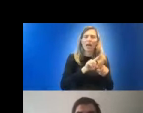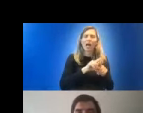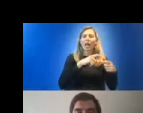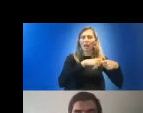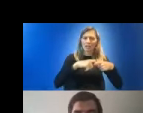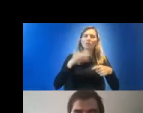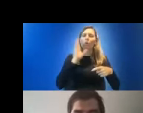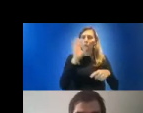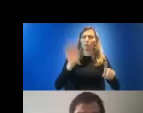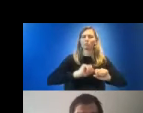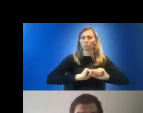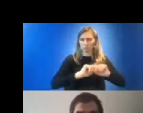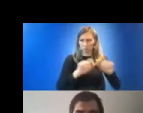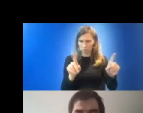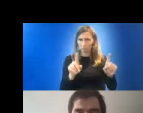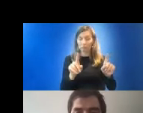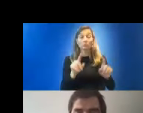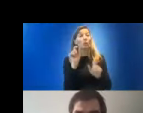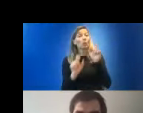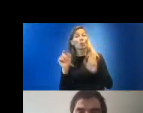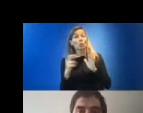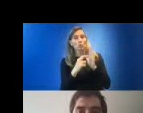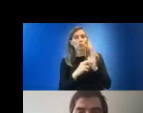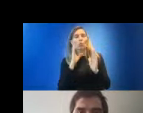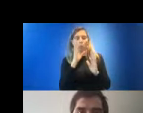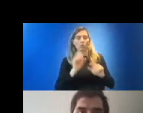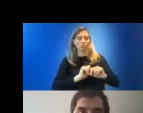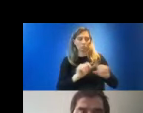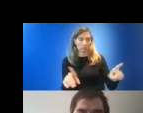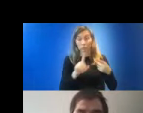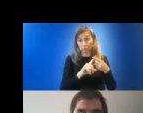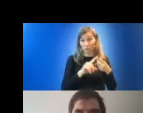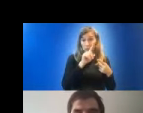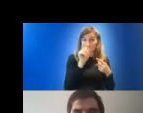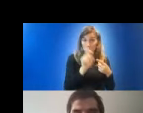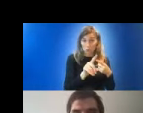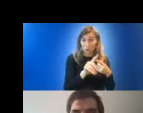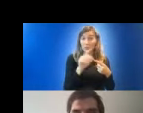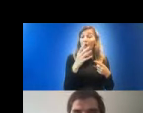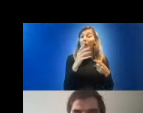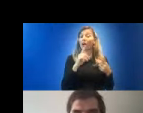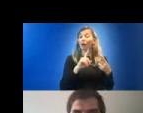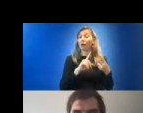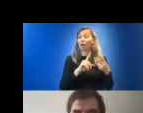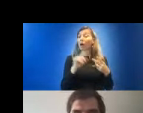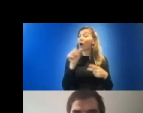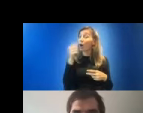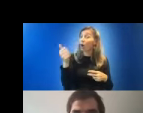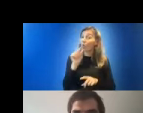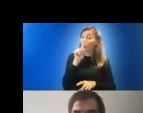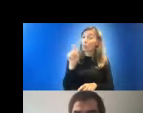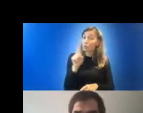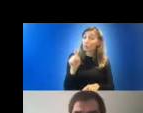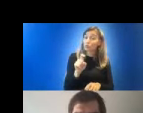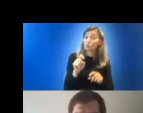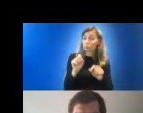all people having registered to the webinar. So no worries. If you have any other question, please type